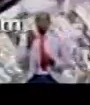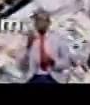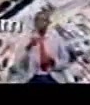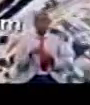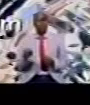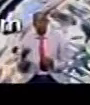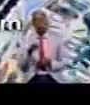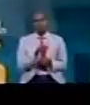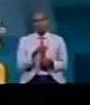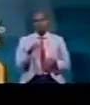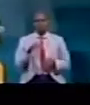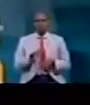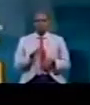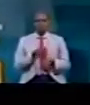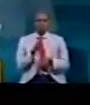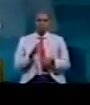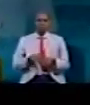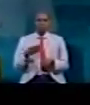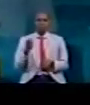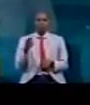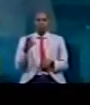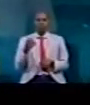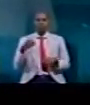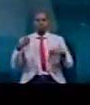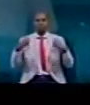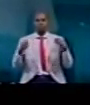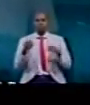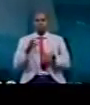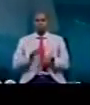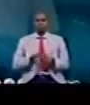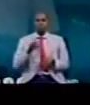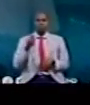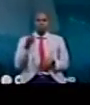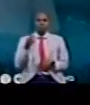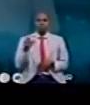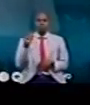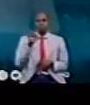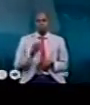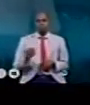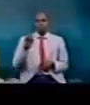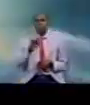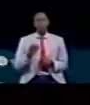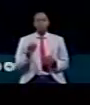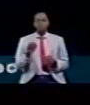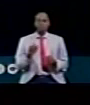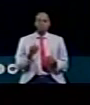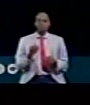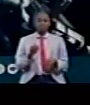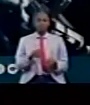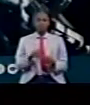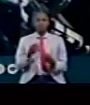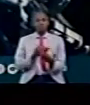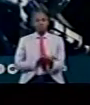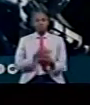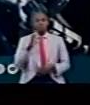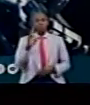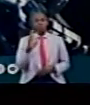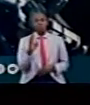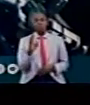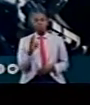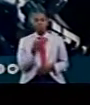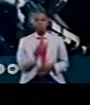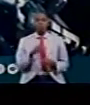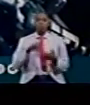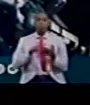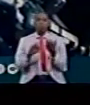according to knowledge, giving honor unto the wife as unto the weaker vessel. My point is that word, weaker vessel. But